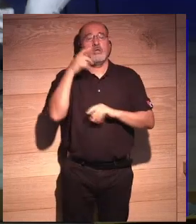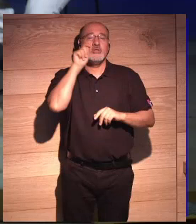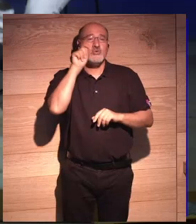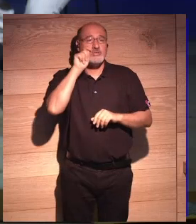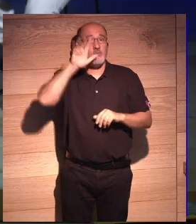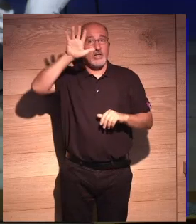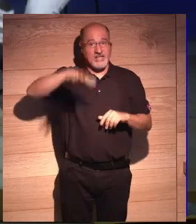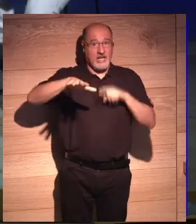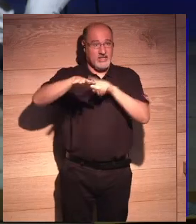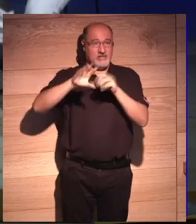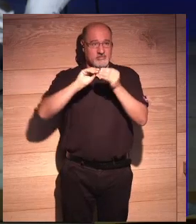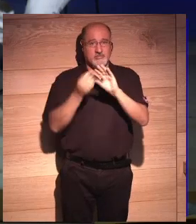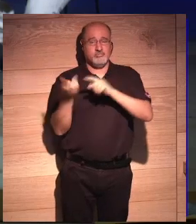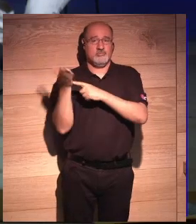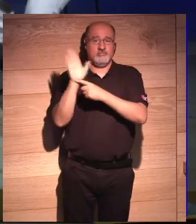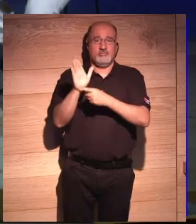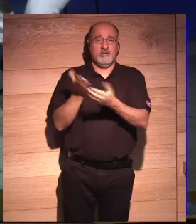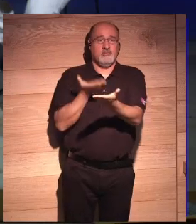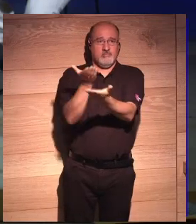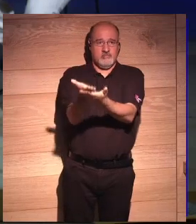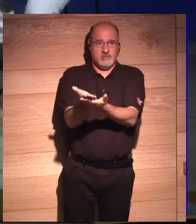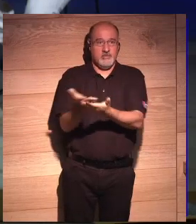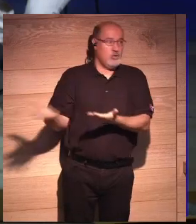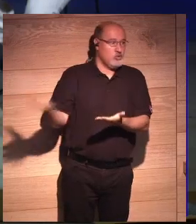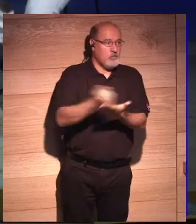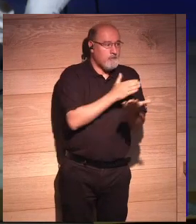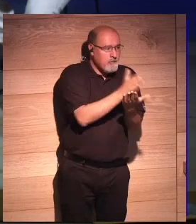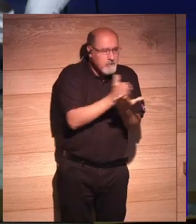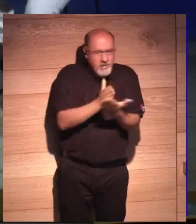example, for Catalonia tourism,